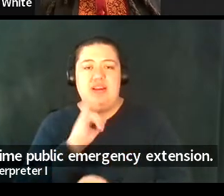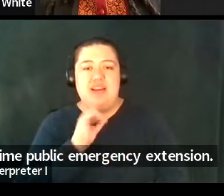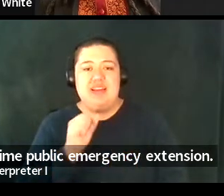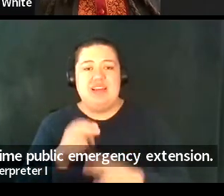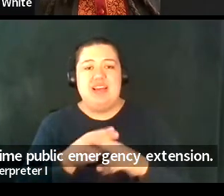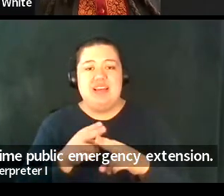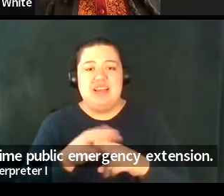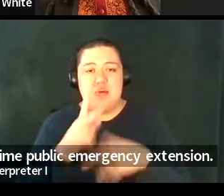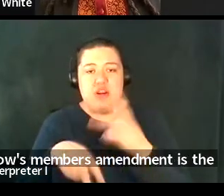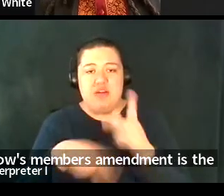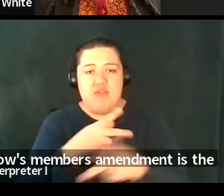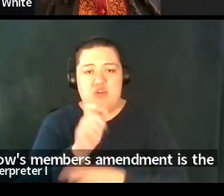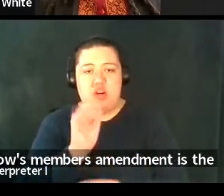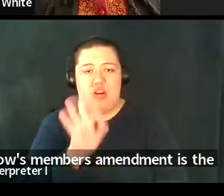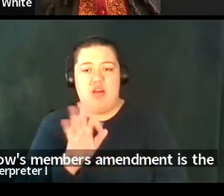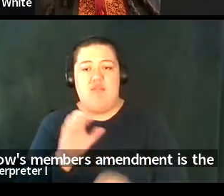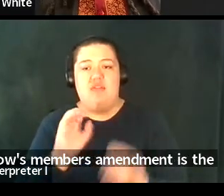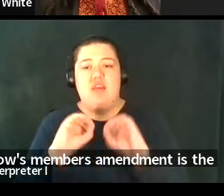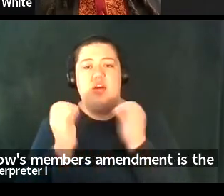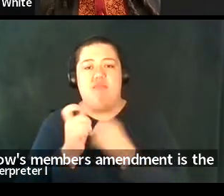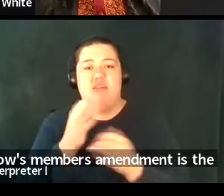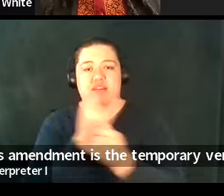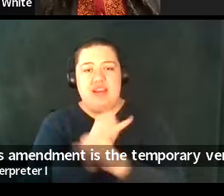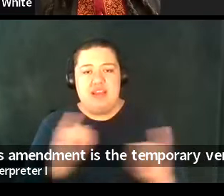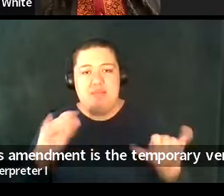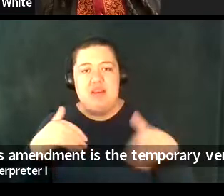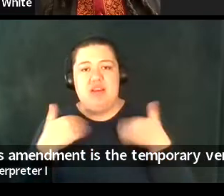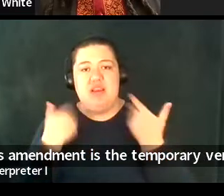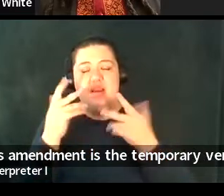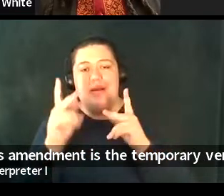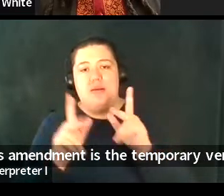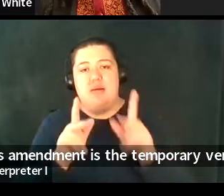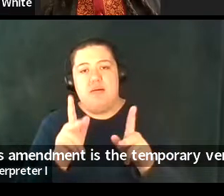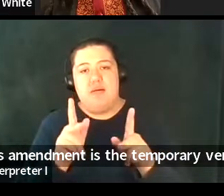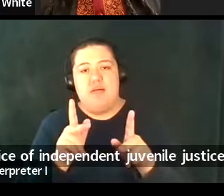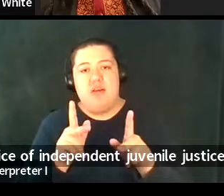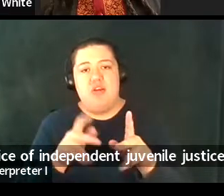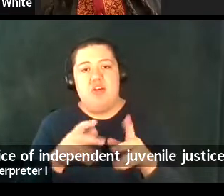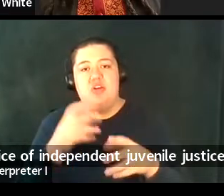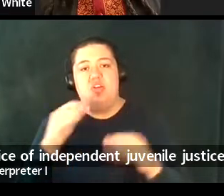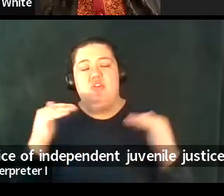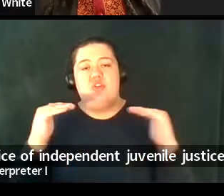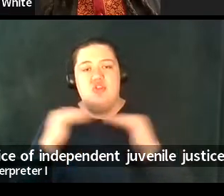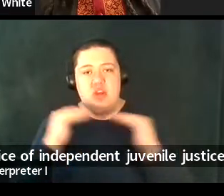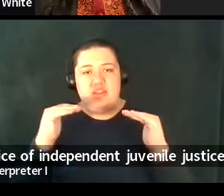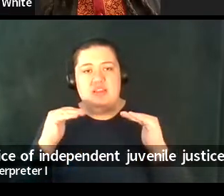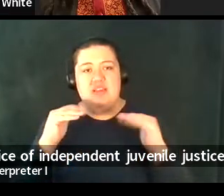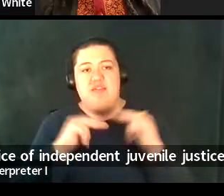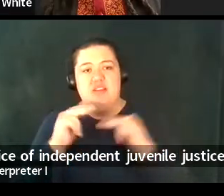temporary version of the Office of Independent Juvenile Justice Facilities Oversight Establishment.